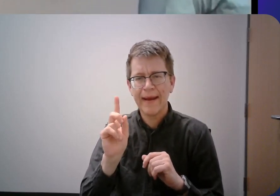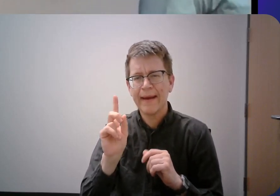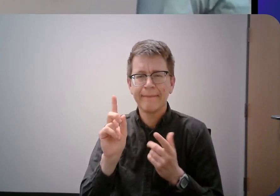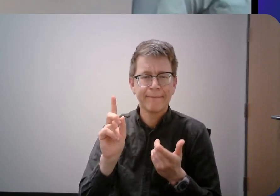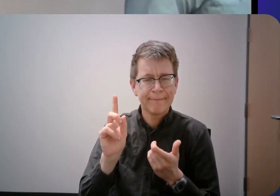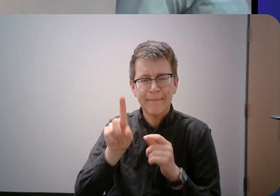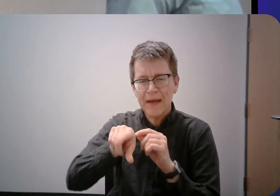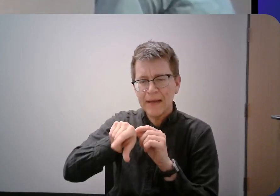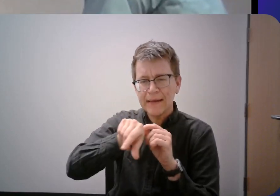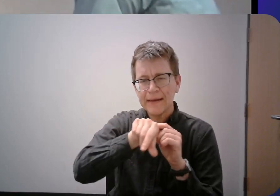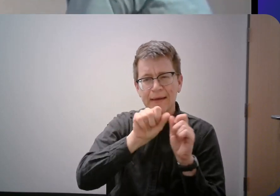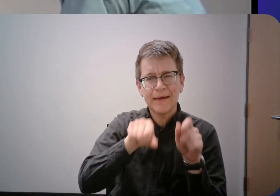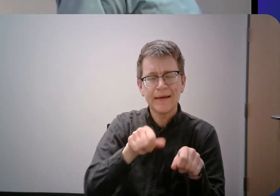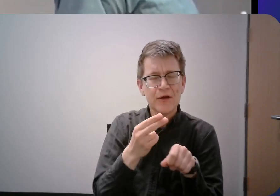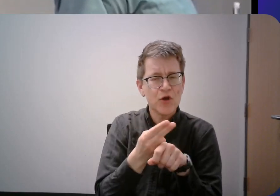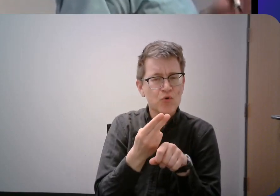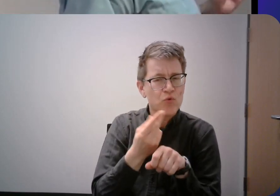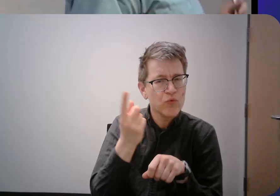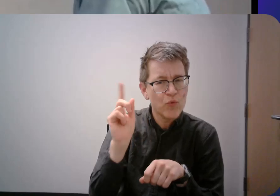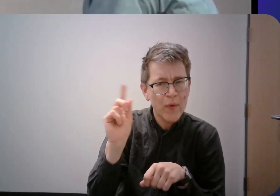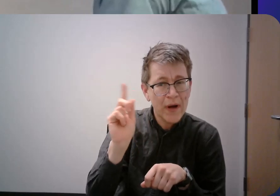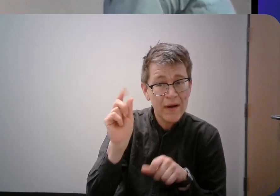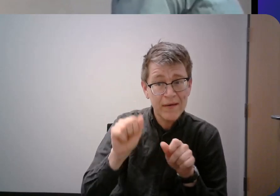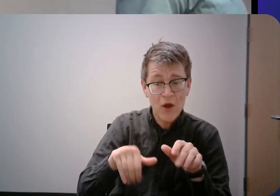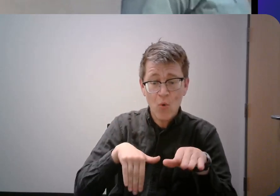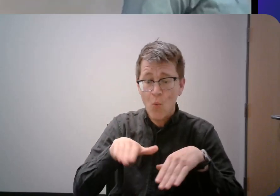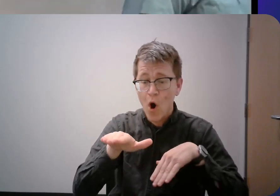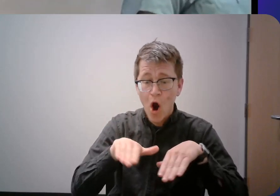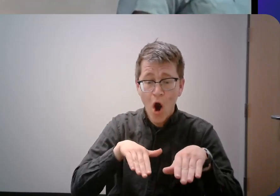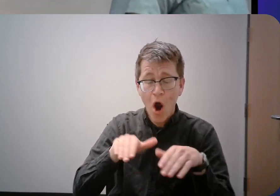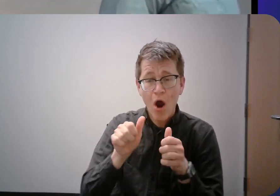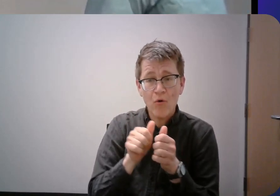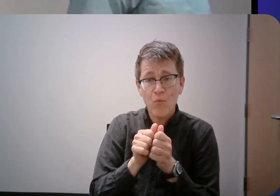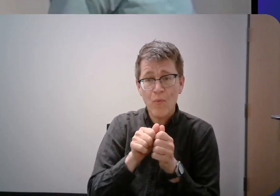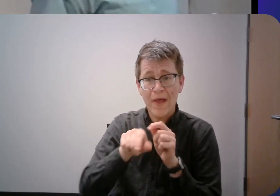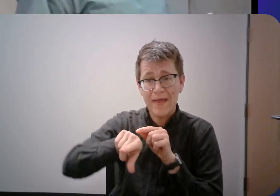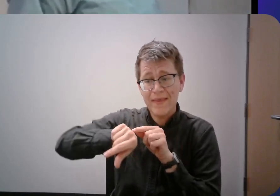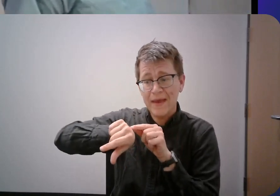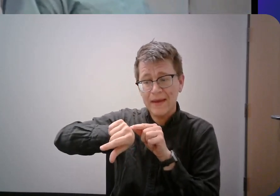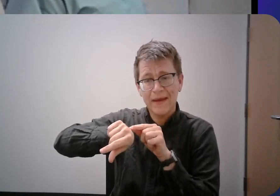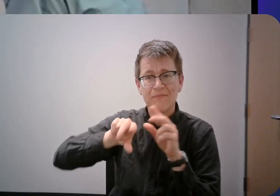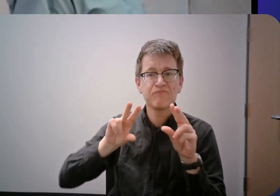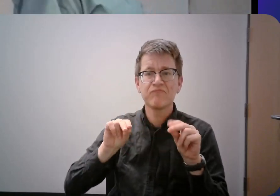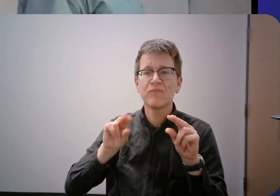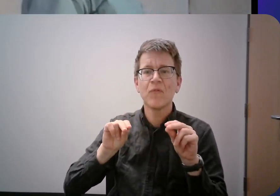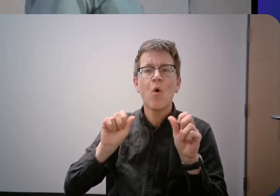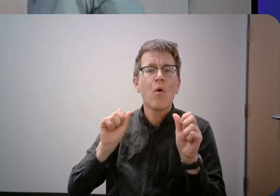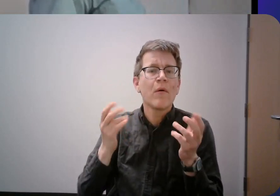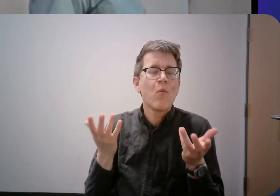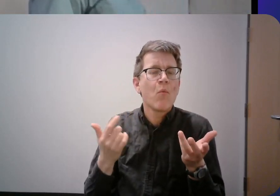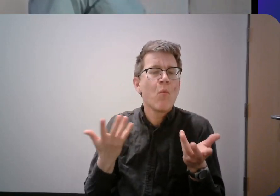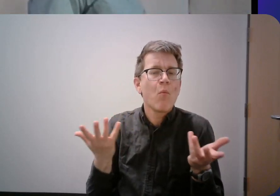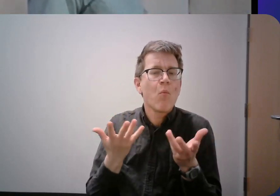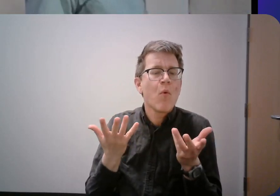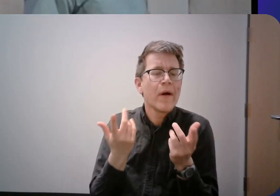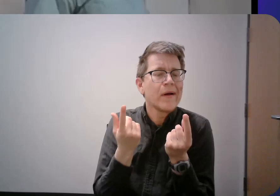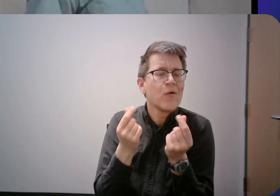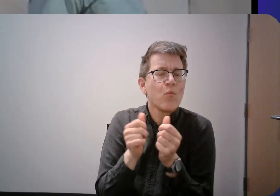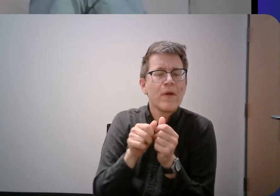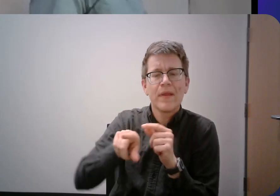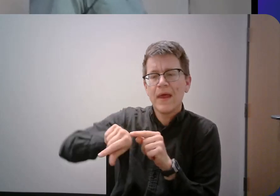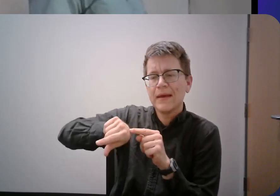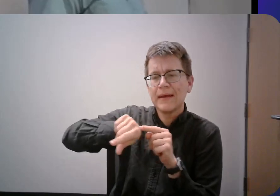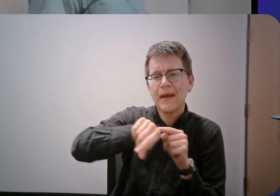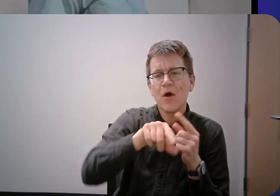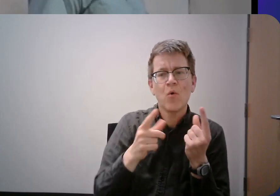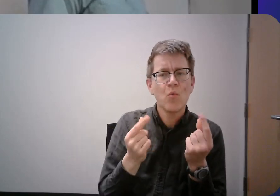movement? Come on, everybody give it to me. You know darn well where you can use the tail for movement. There's only one place where you can